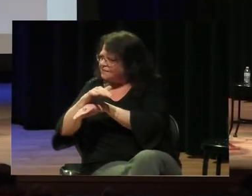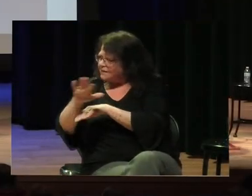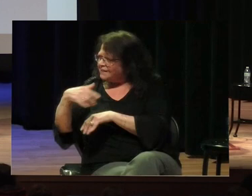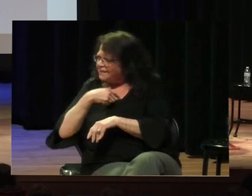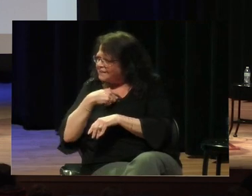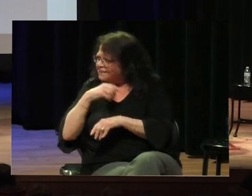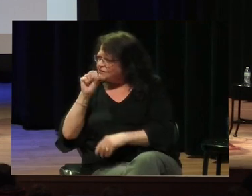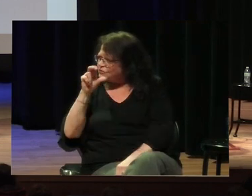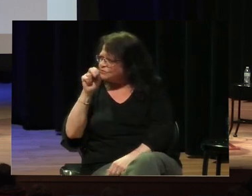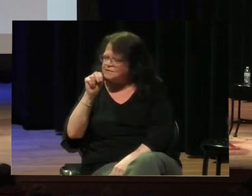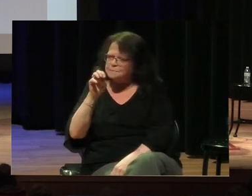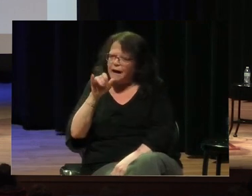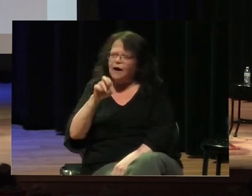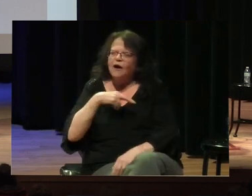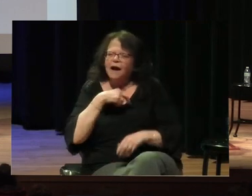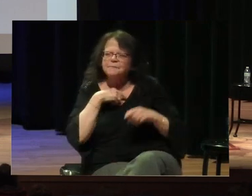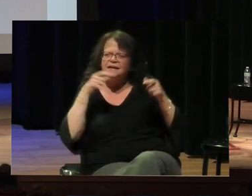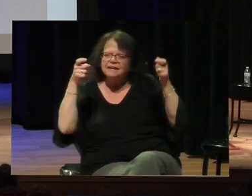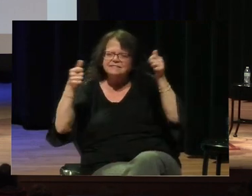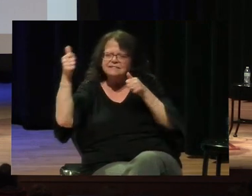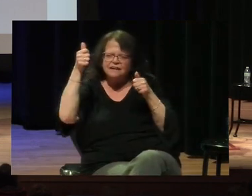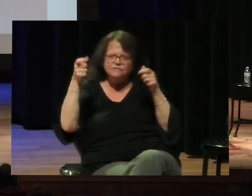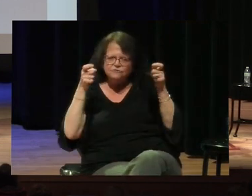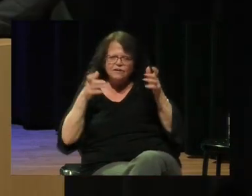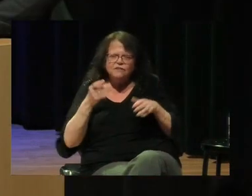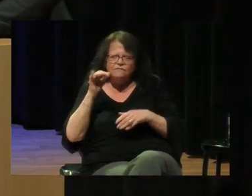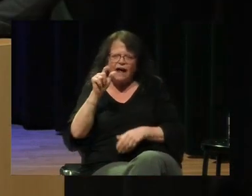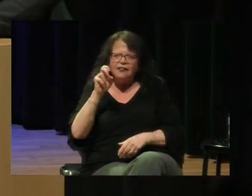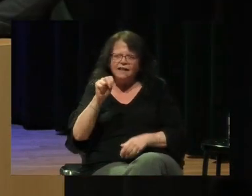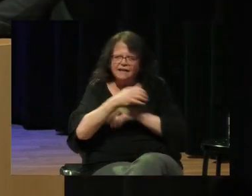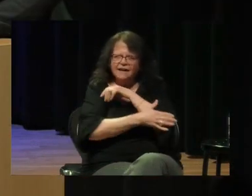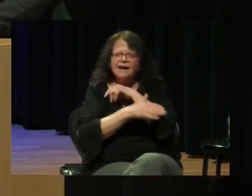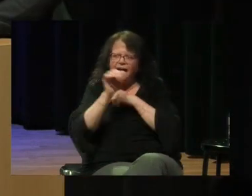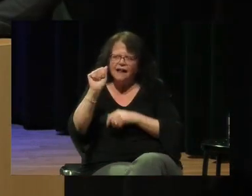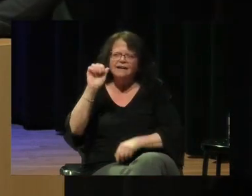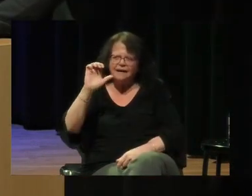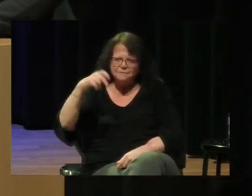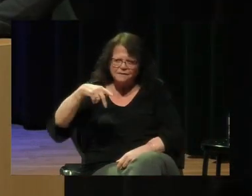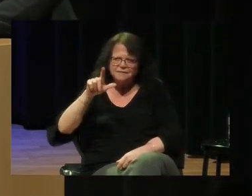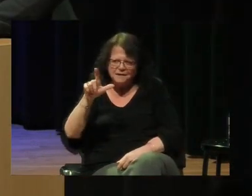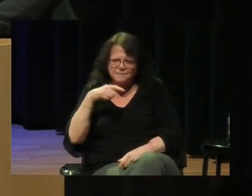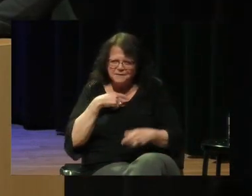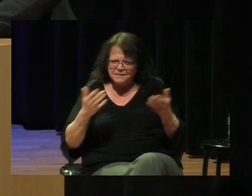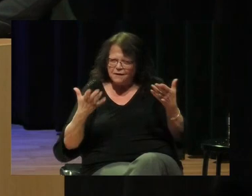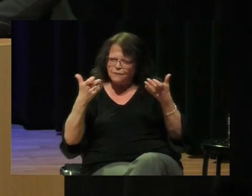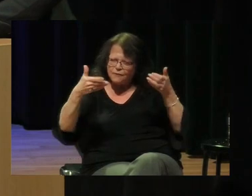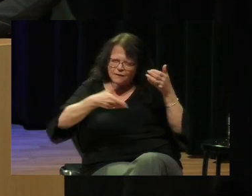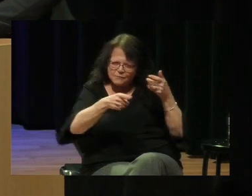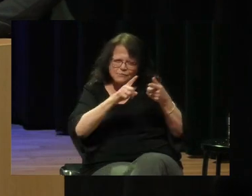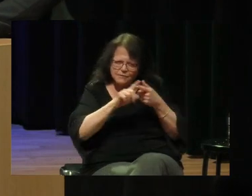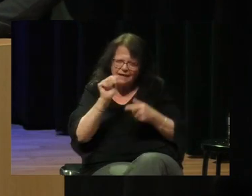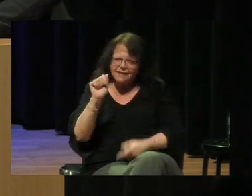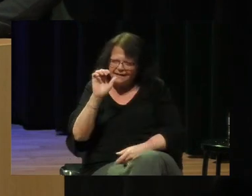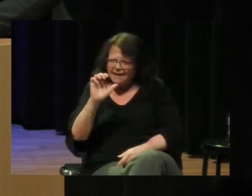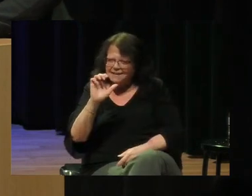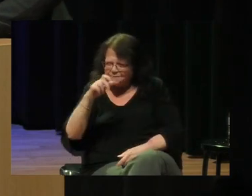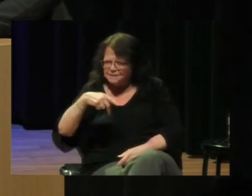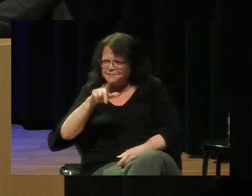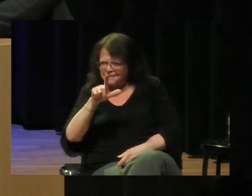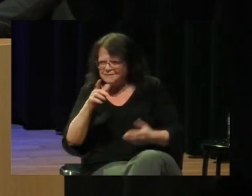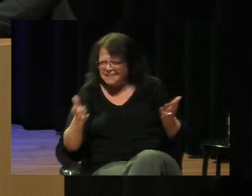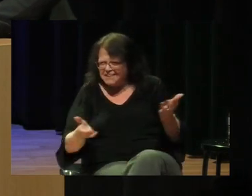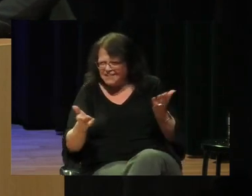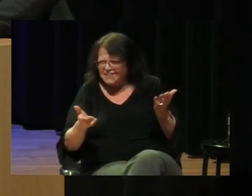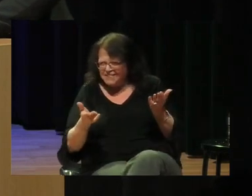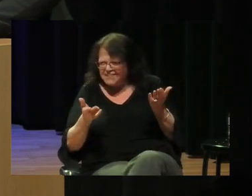I am Susan Beyer. I am the Executive Director of the Allen County Public Library, and I want to welcome you to the Allen County Public Library and also wish